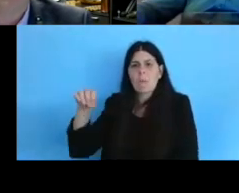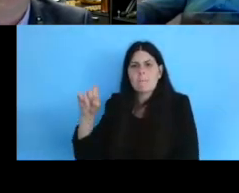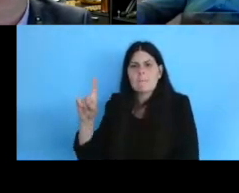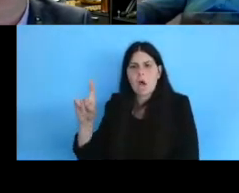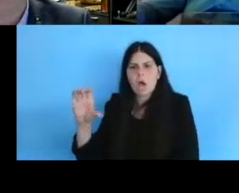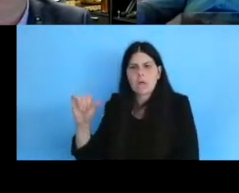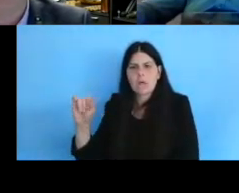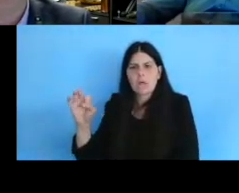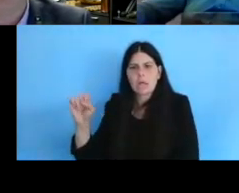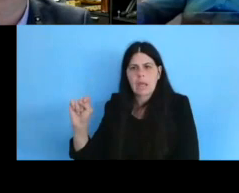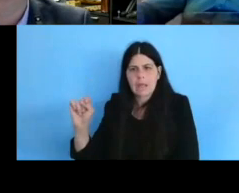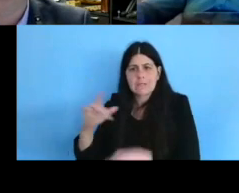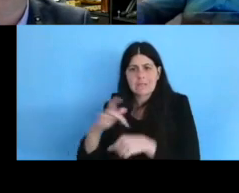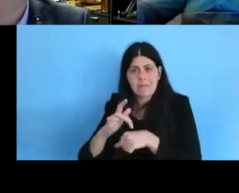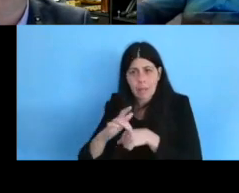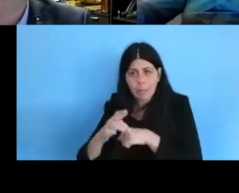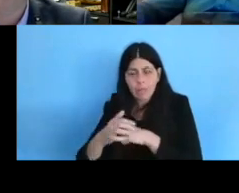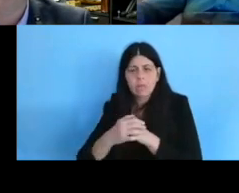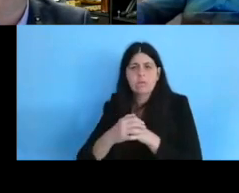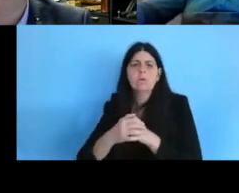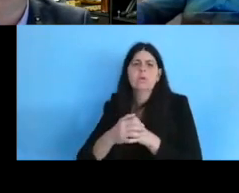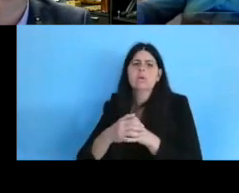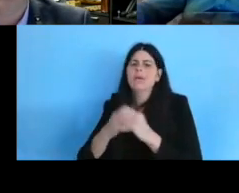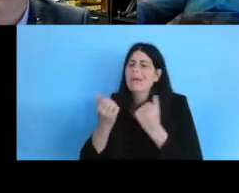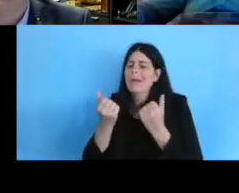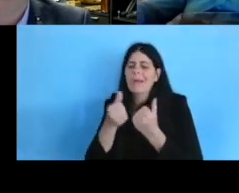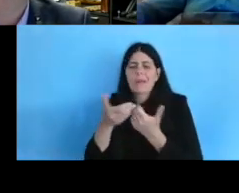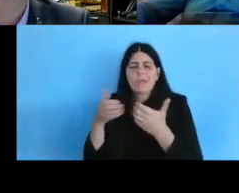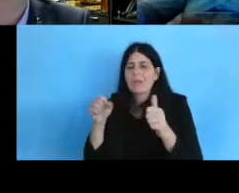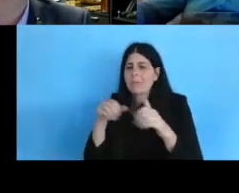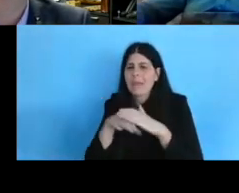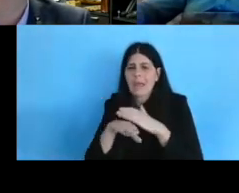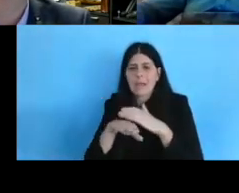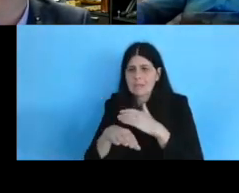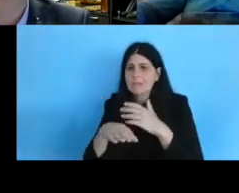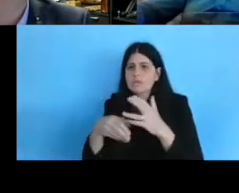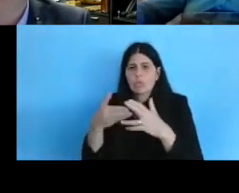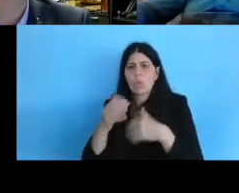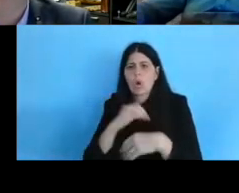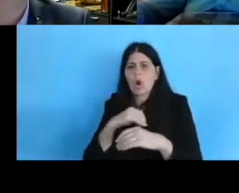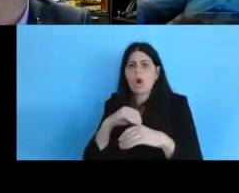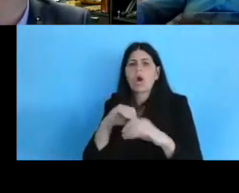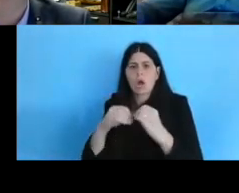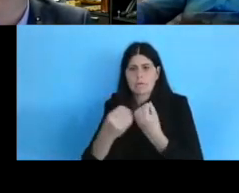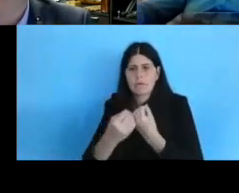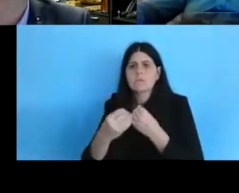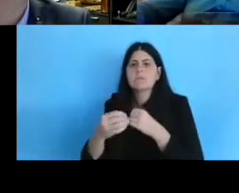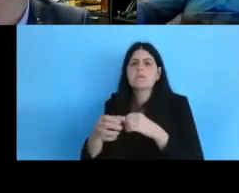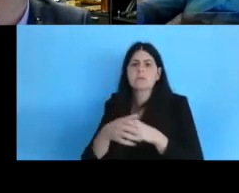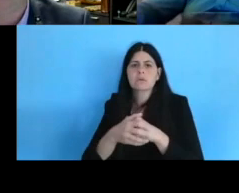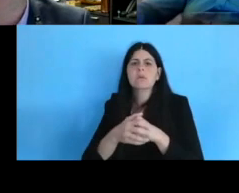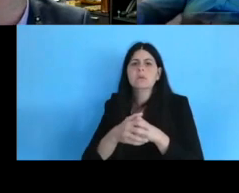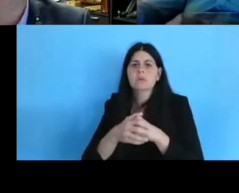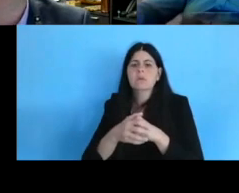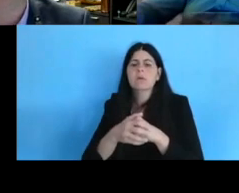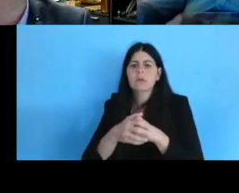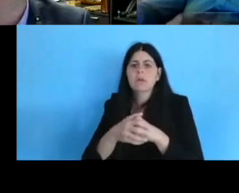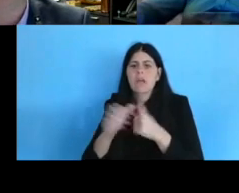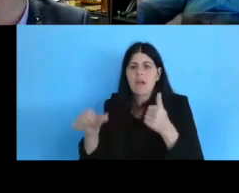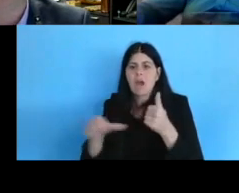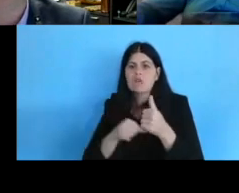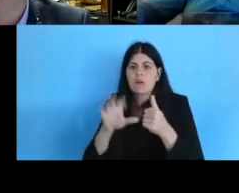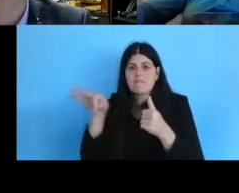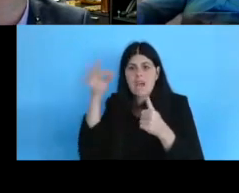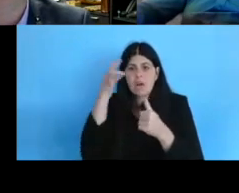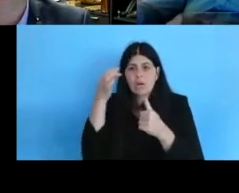connected through our office here at DOL Vets, or as I said before, a state partner that would fall underneath the Jobs for Veterans State Grant inside of the American Job Center.